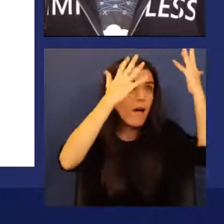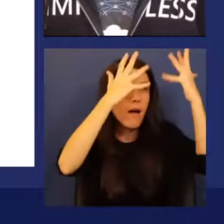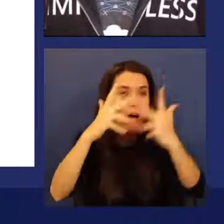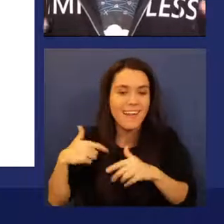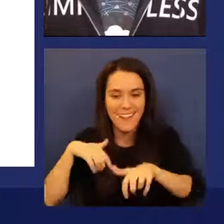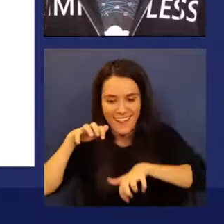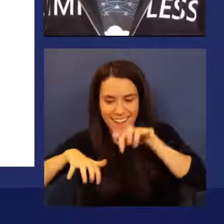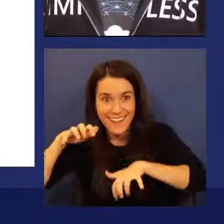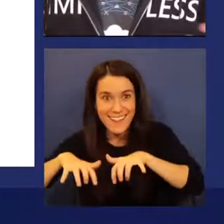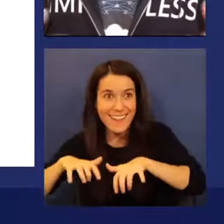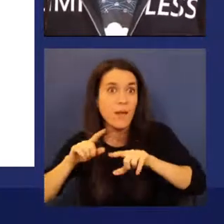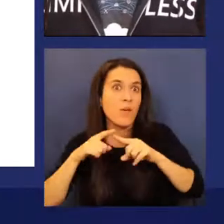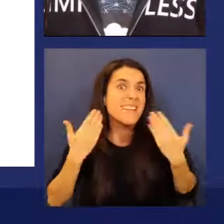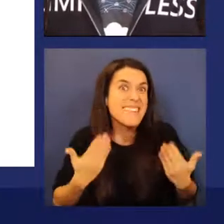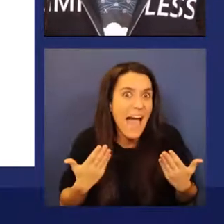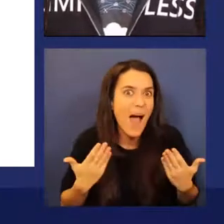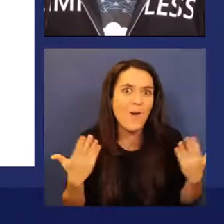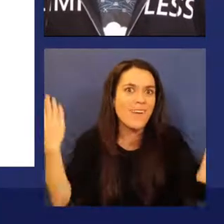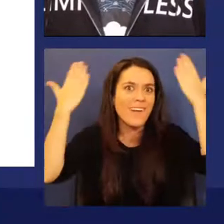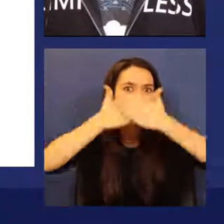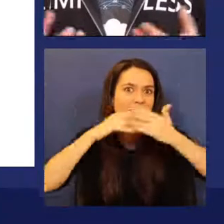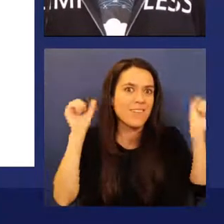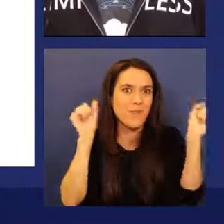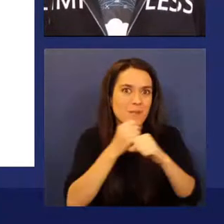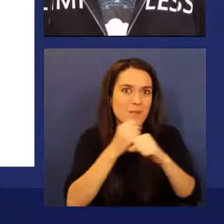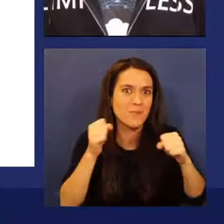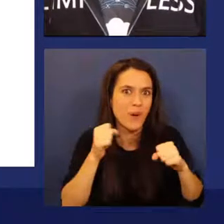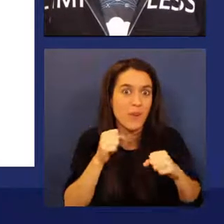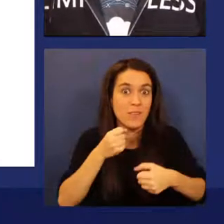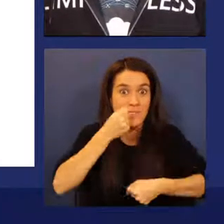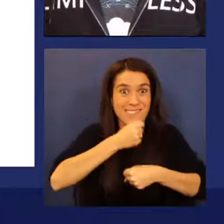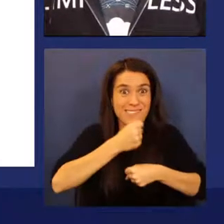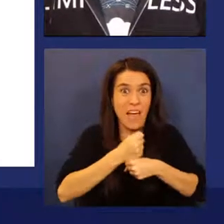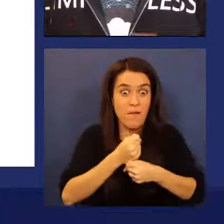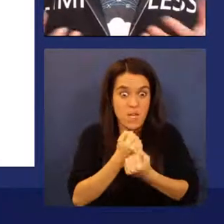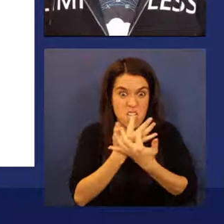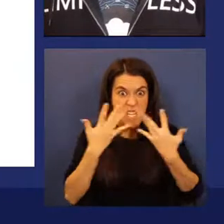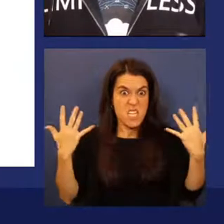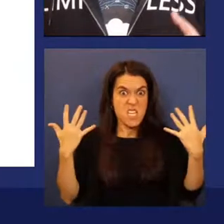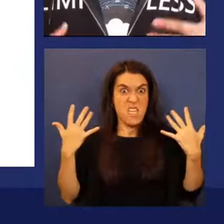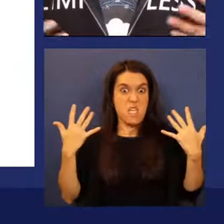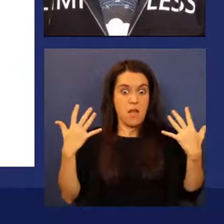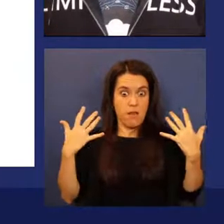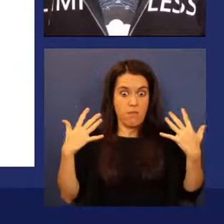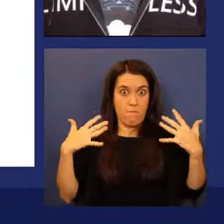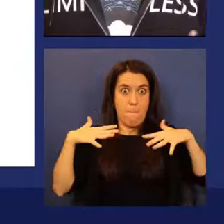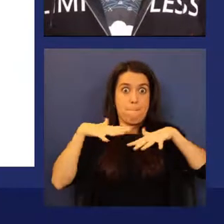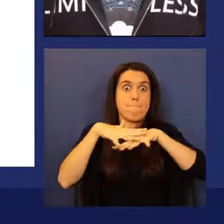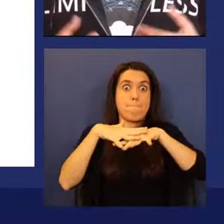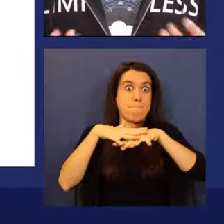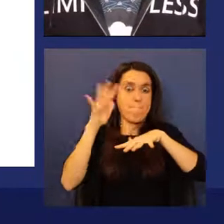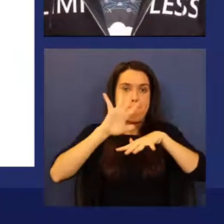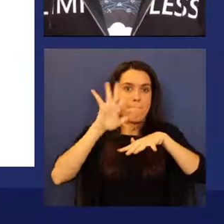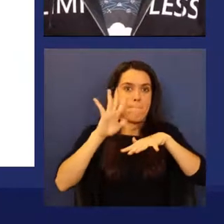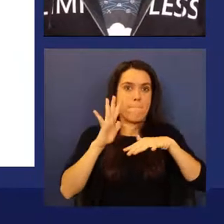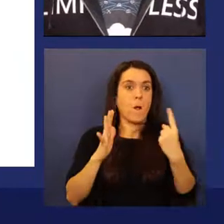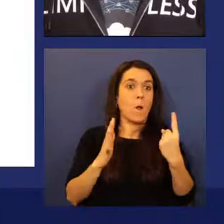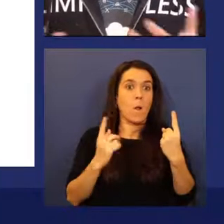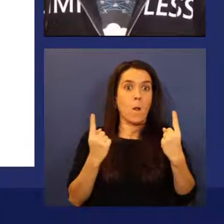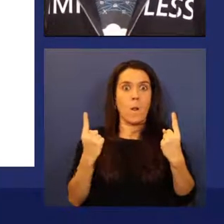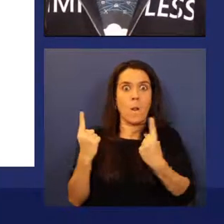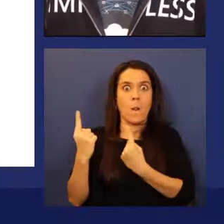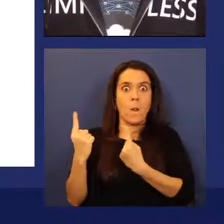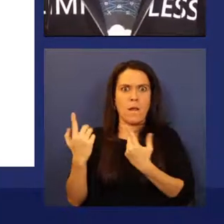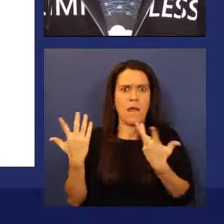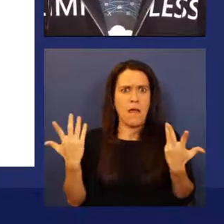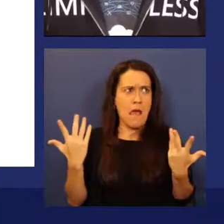have as many staff as you would usually have to do this count. So that becomes a problem. And so you look at, you know, what's available out there in terms of technology that